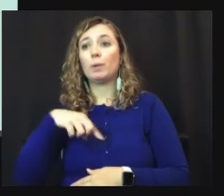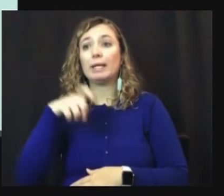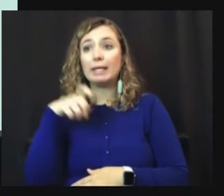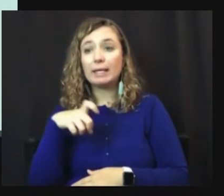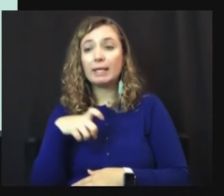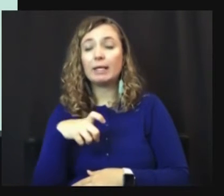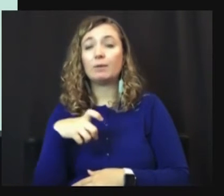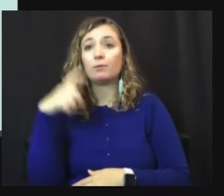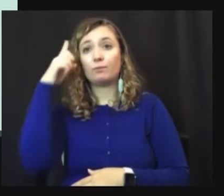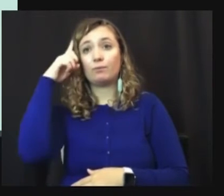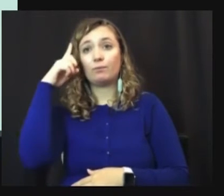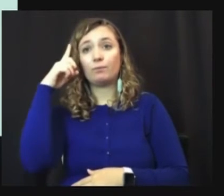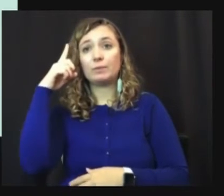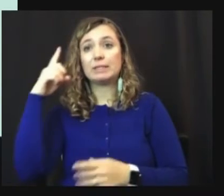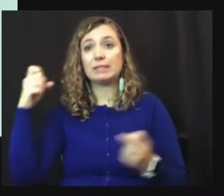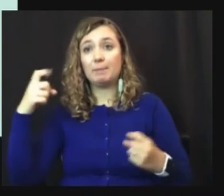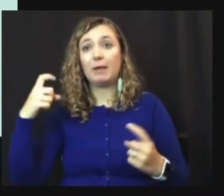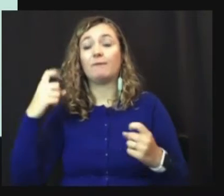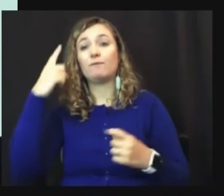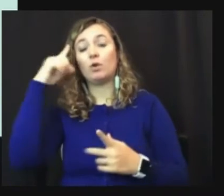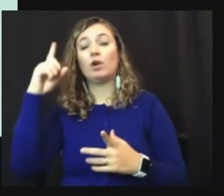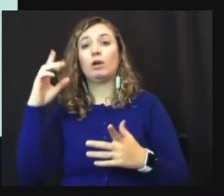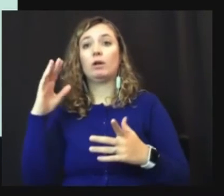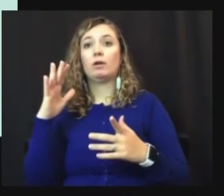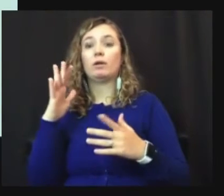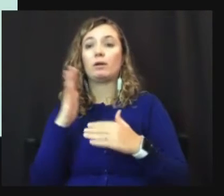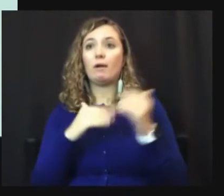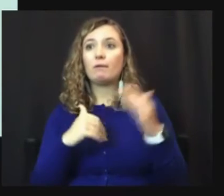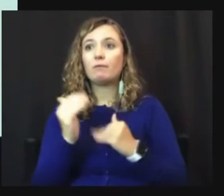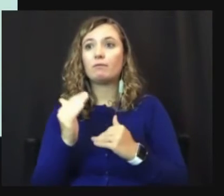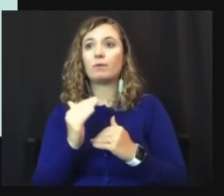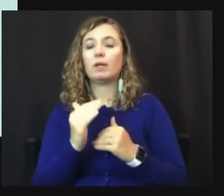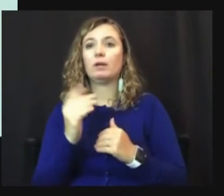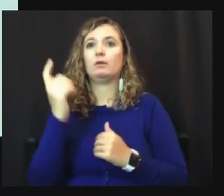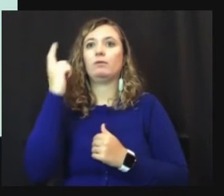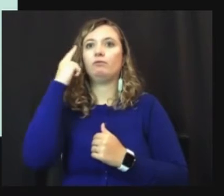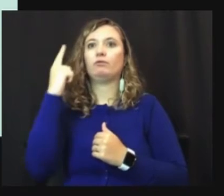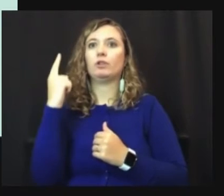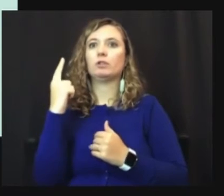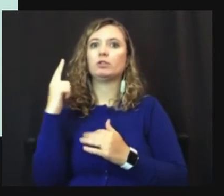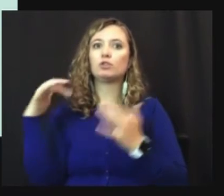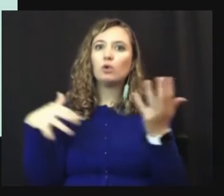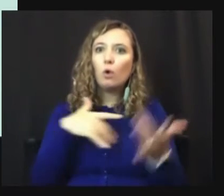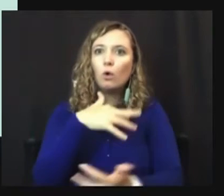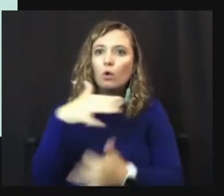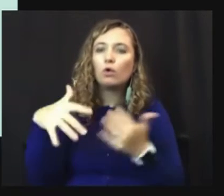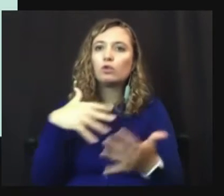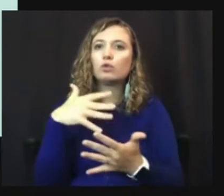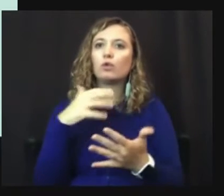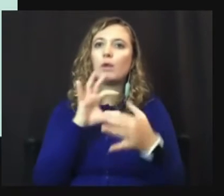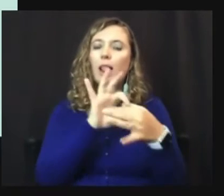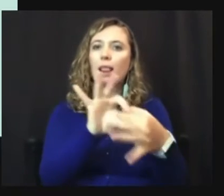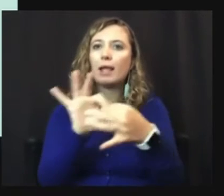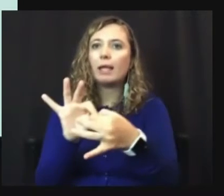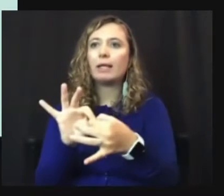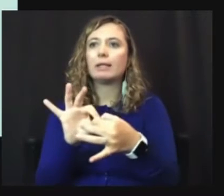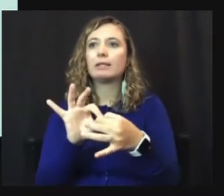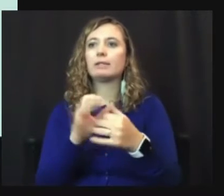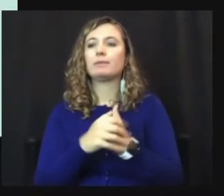for the goodness of our social relationships, These stigmas exist and they